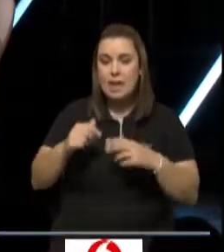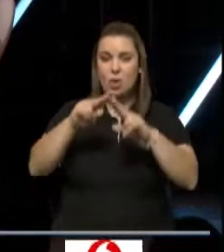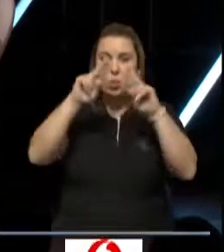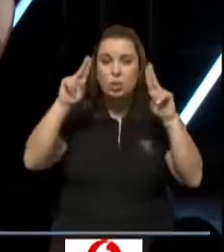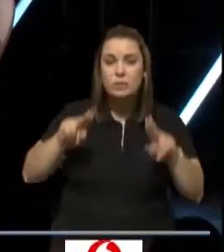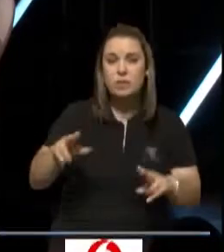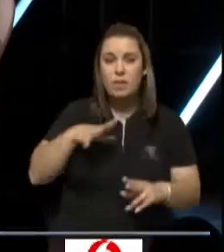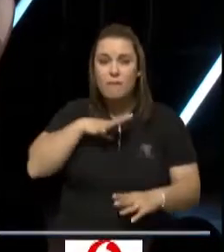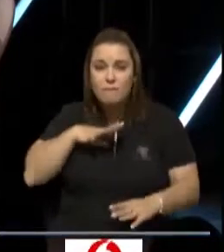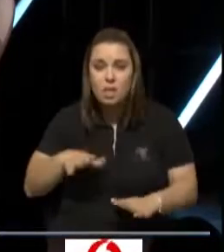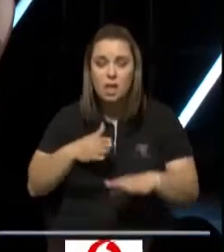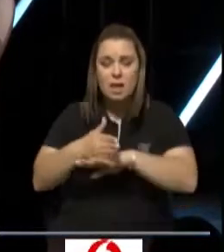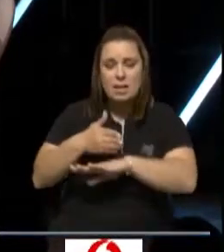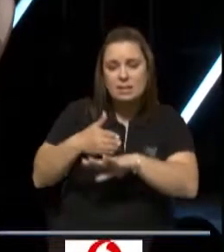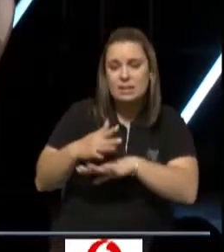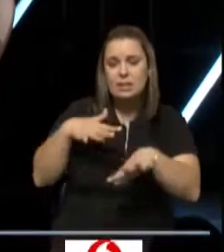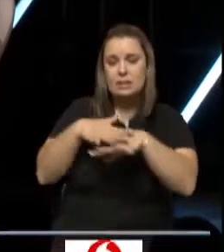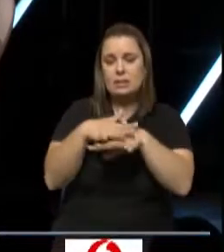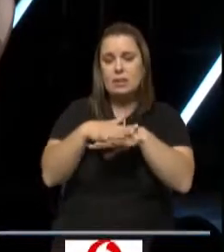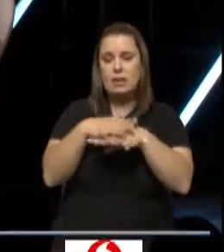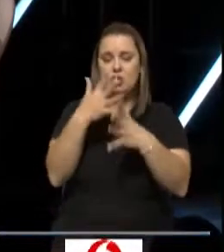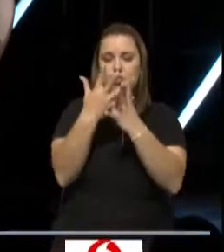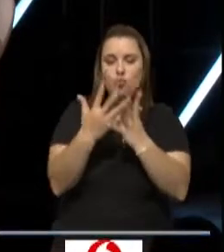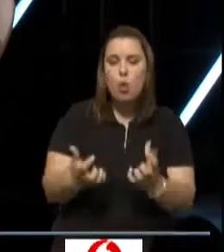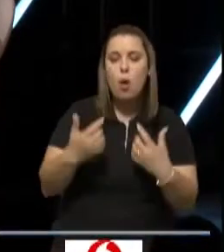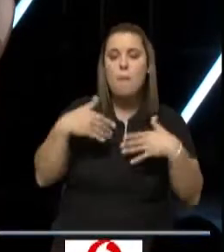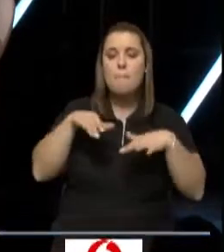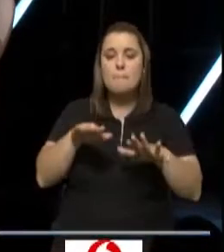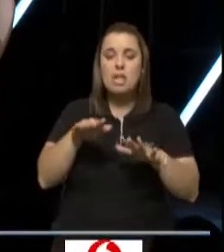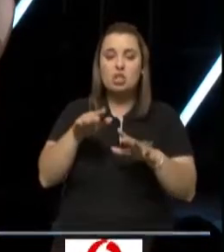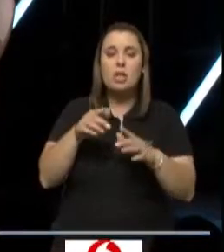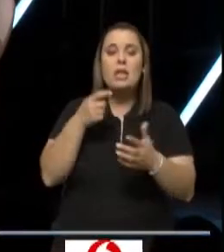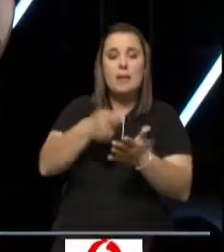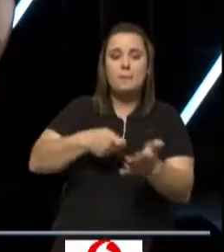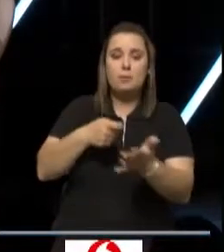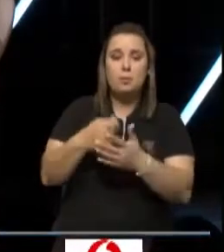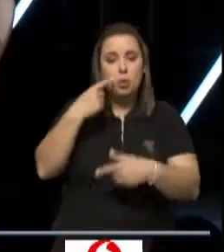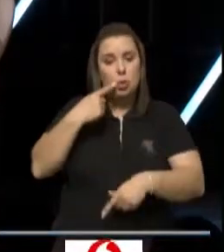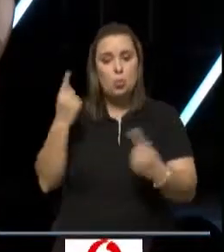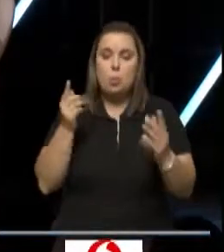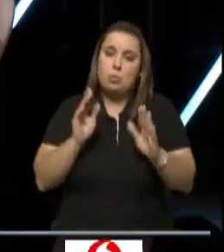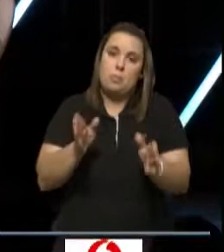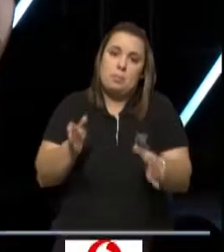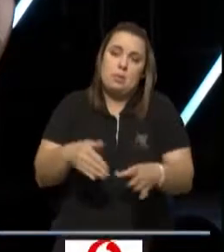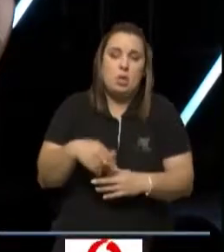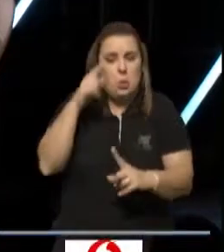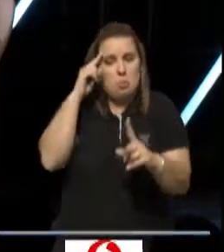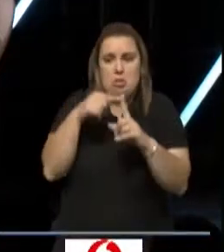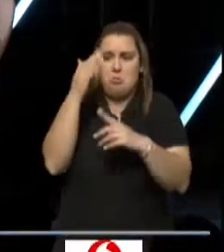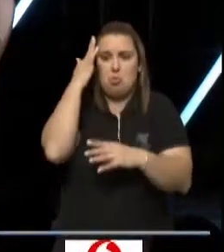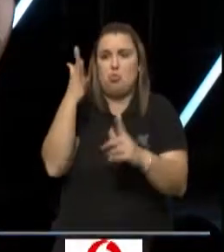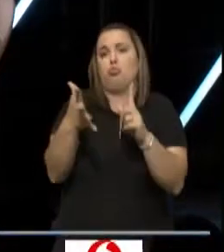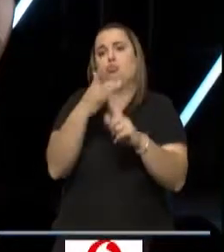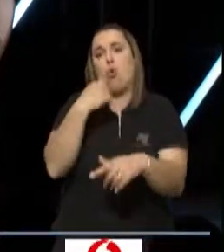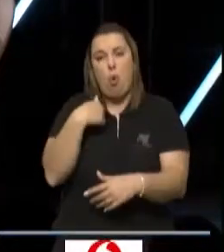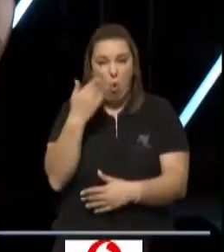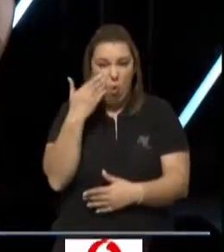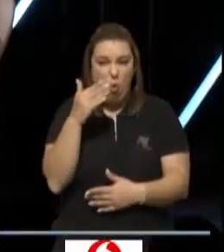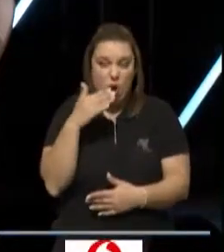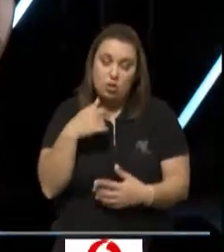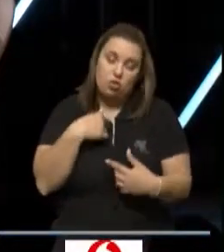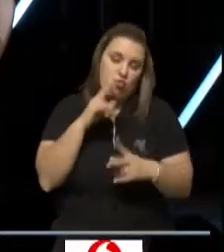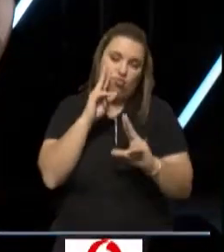a government who wants an universal access to high debit networks, then there must be